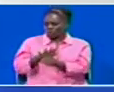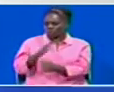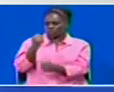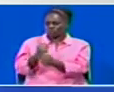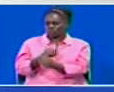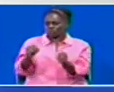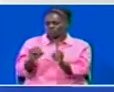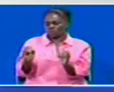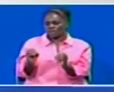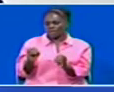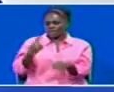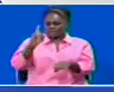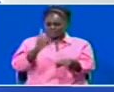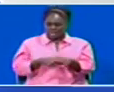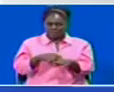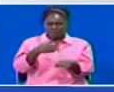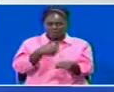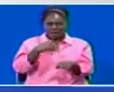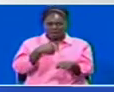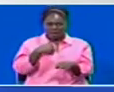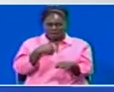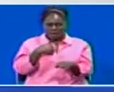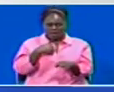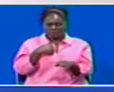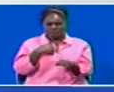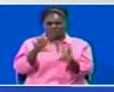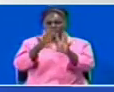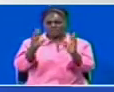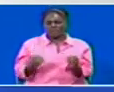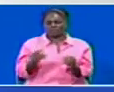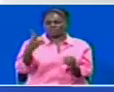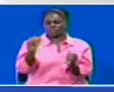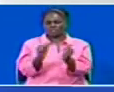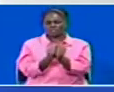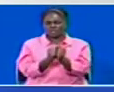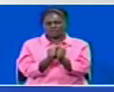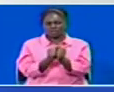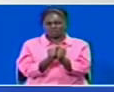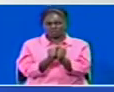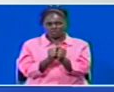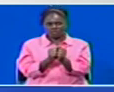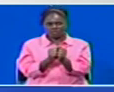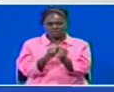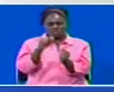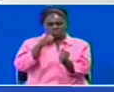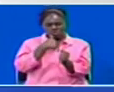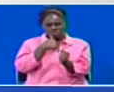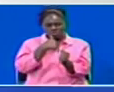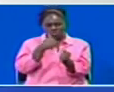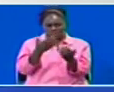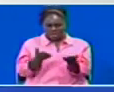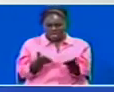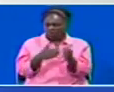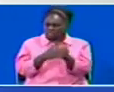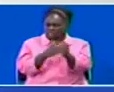The other thing is, while we have a blueprint in the Constitution of Kenya 2010 to actually take us to those new lands, the current crop